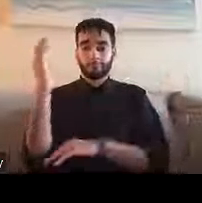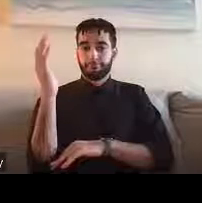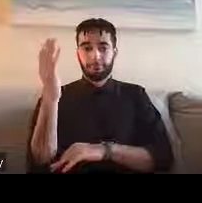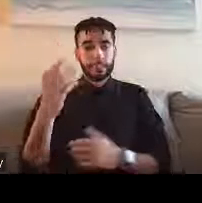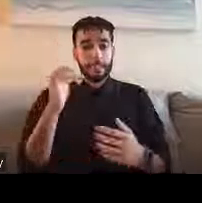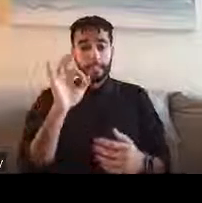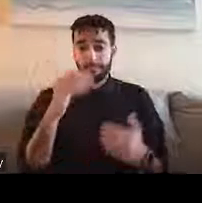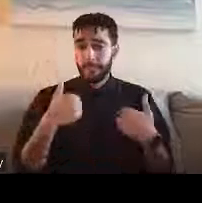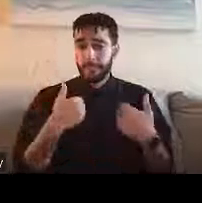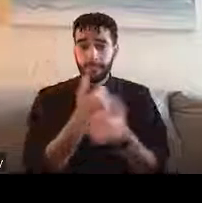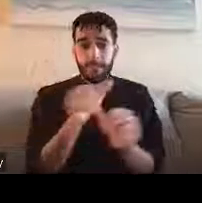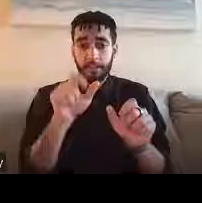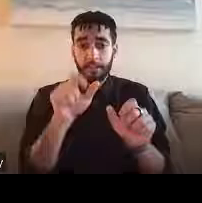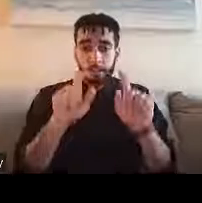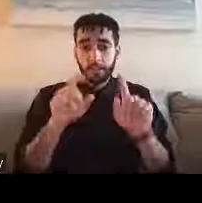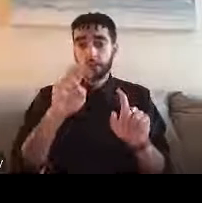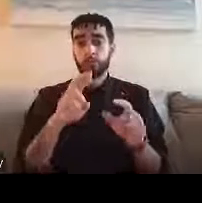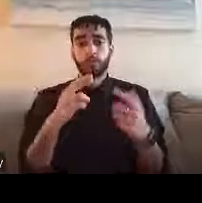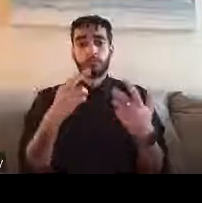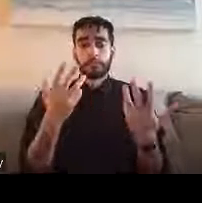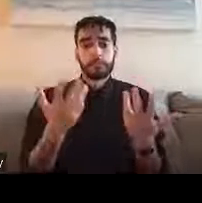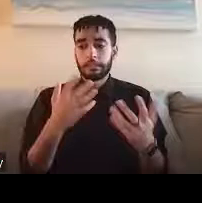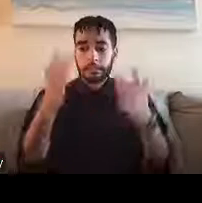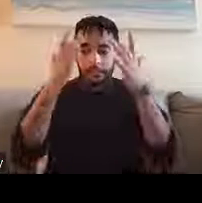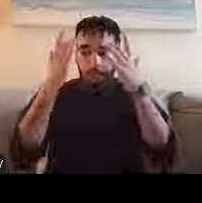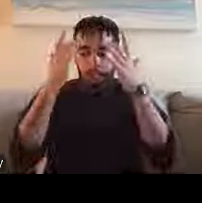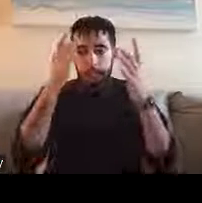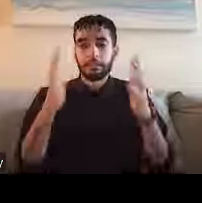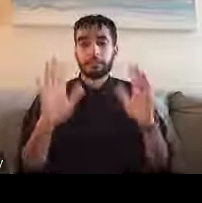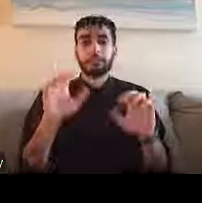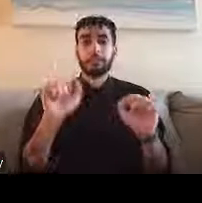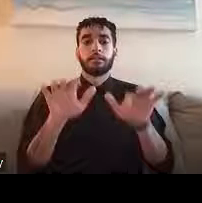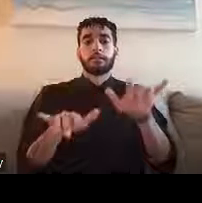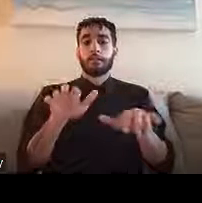contact the Alzheimer's Disease Program, or you can type in your comments in the comments box